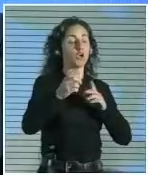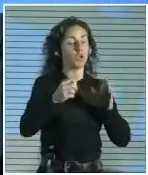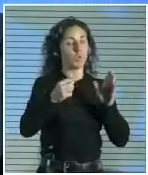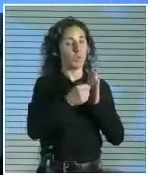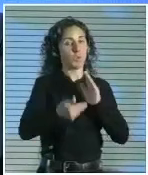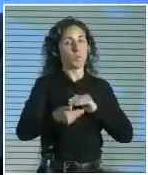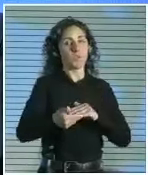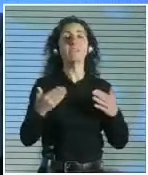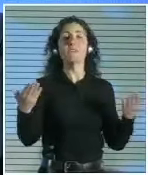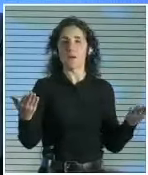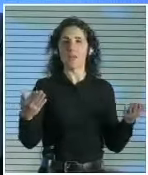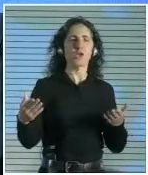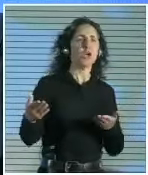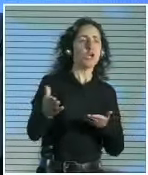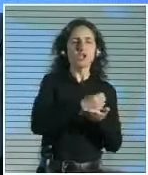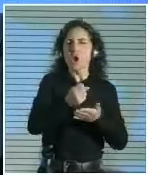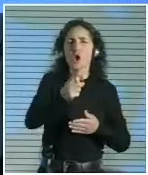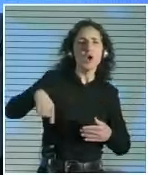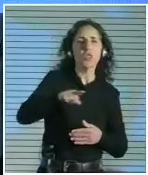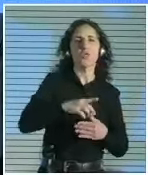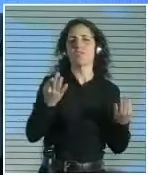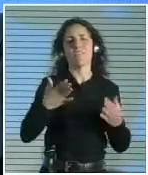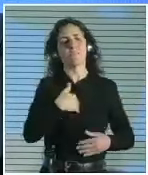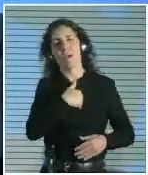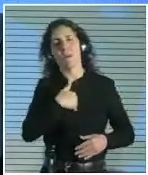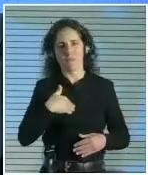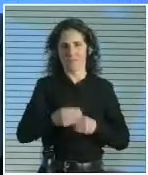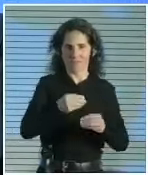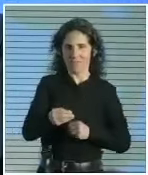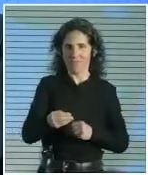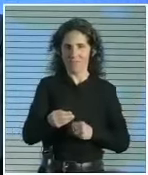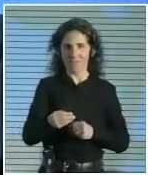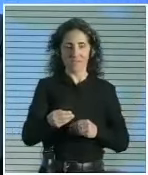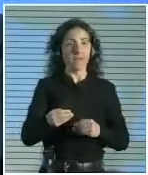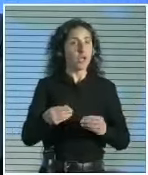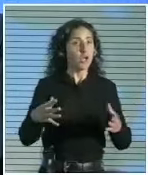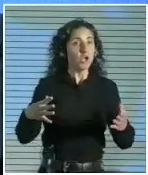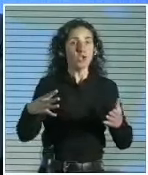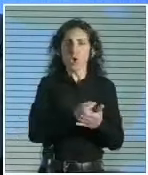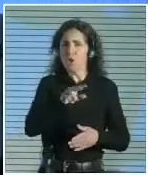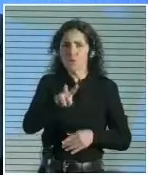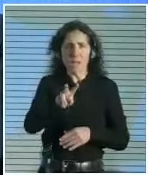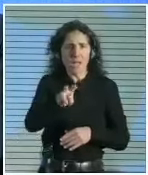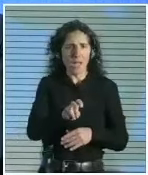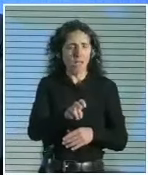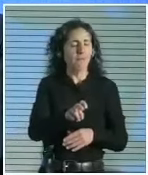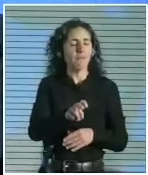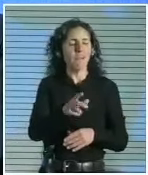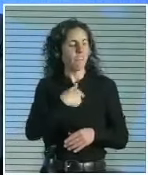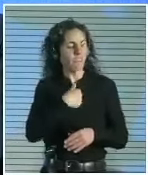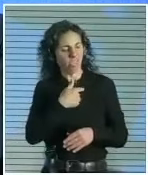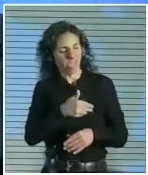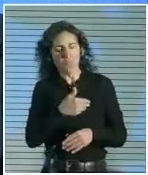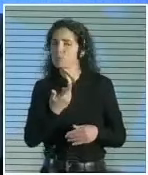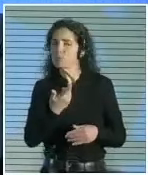global movement. No one is too small to make a change. The 3 factors that I constantly advocate is rethink the way you